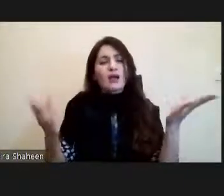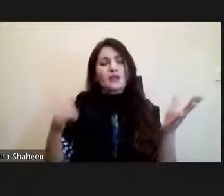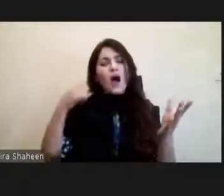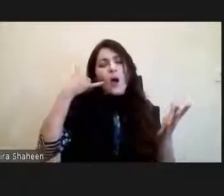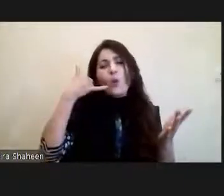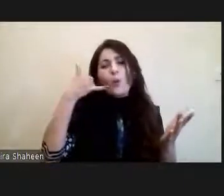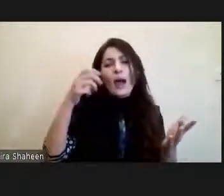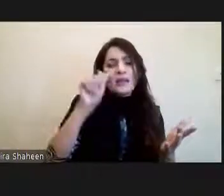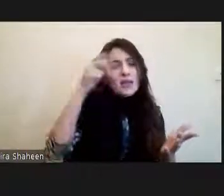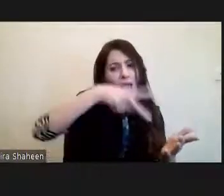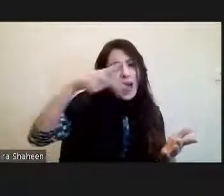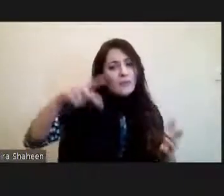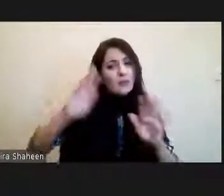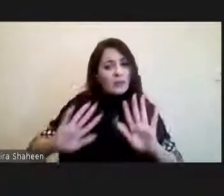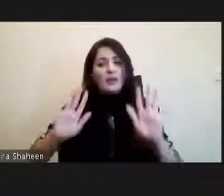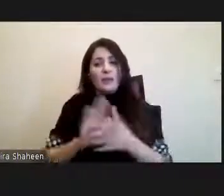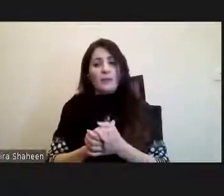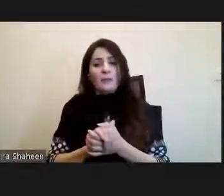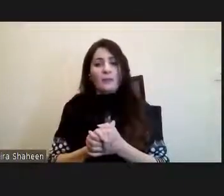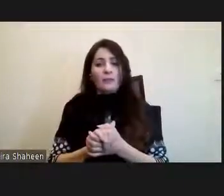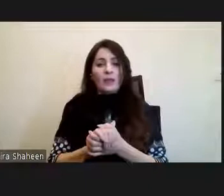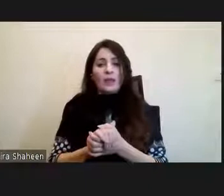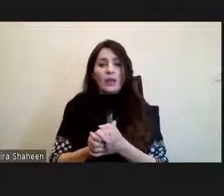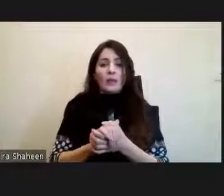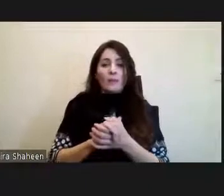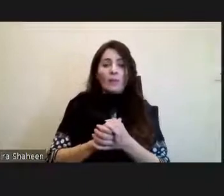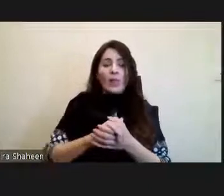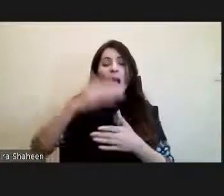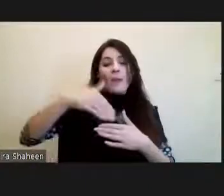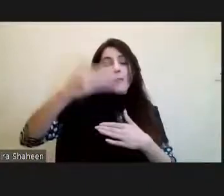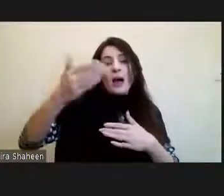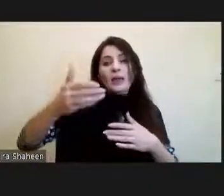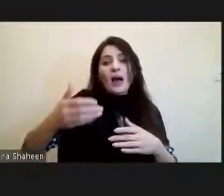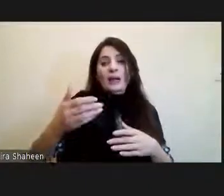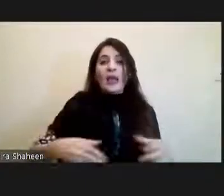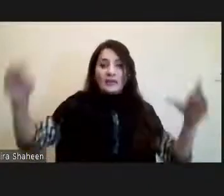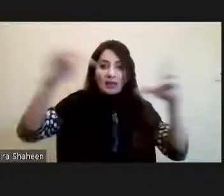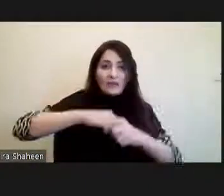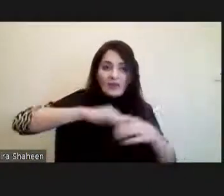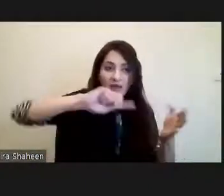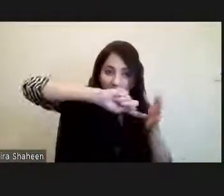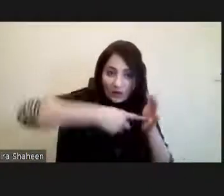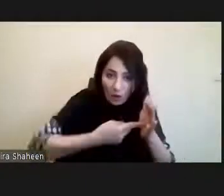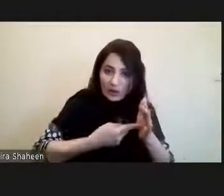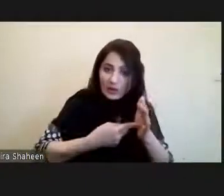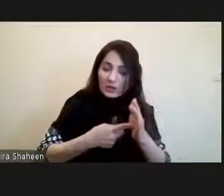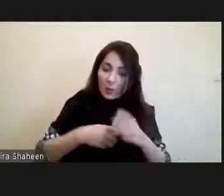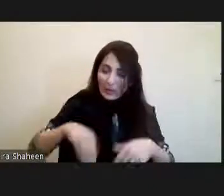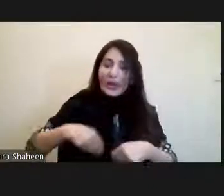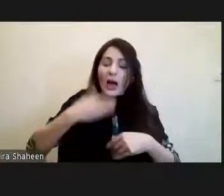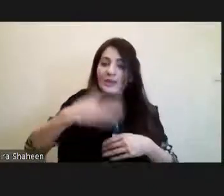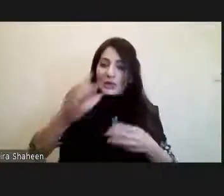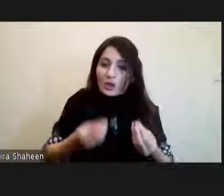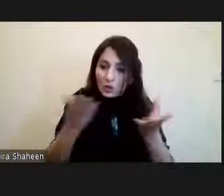technology standards through the World Wide Web Consortium, known as the W3C. Standards may not seem like that they're that glamorous, but this work is critical